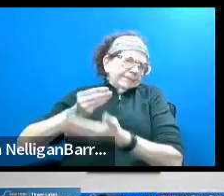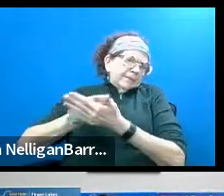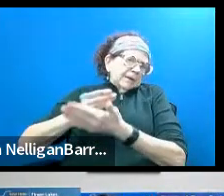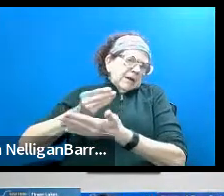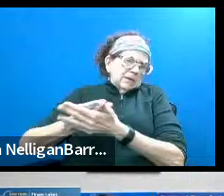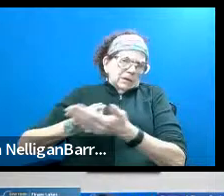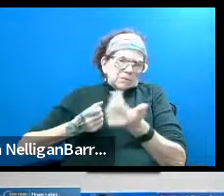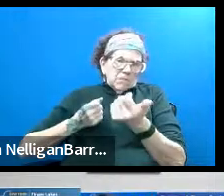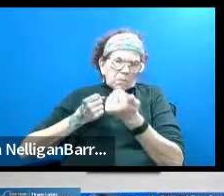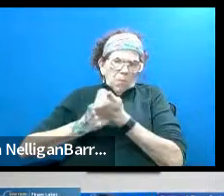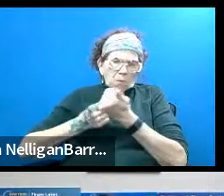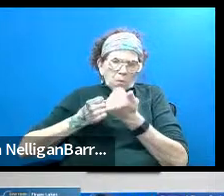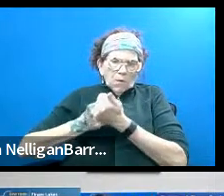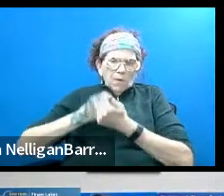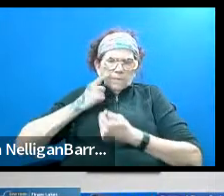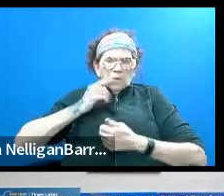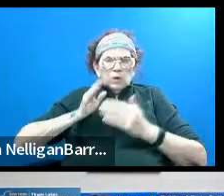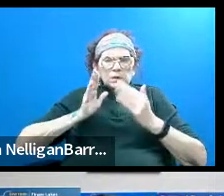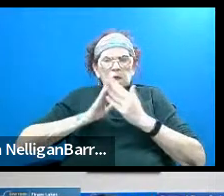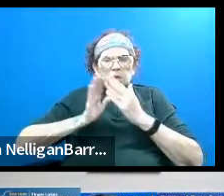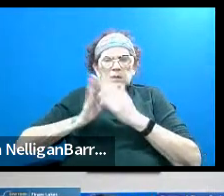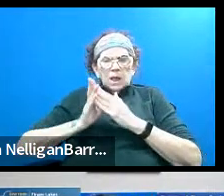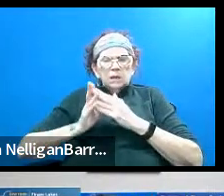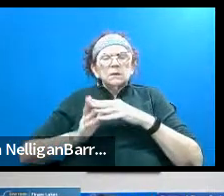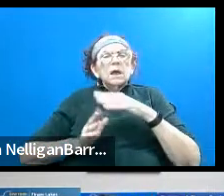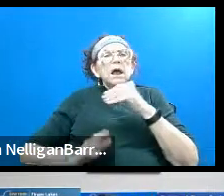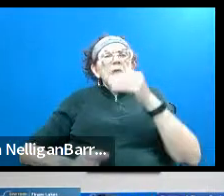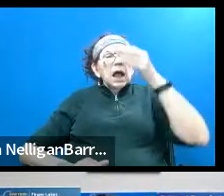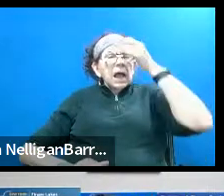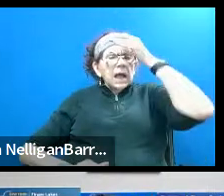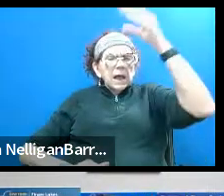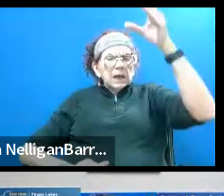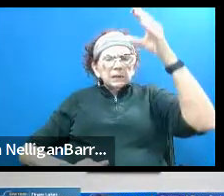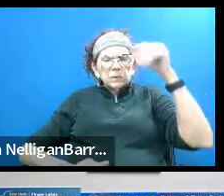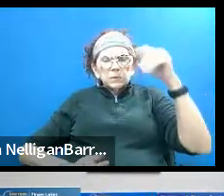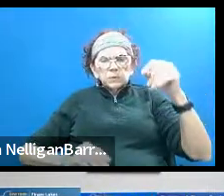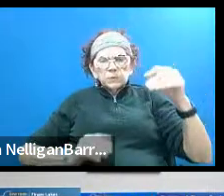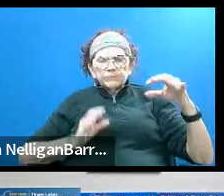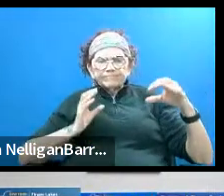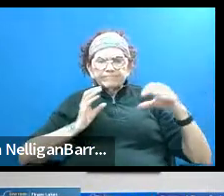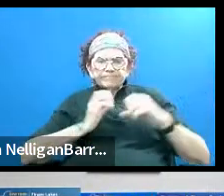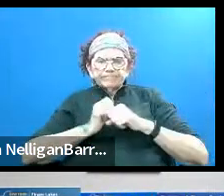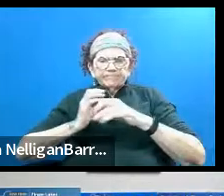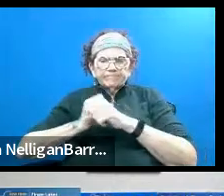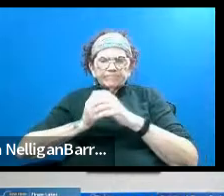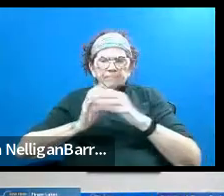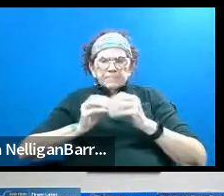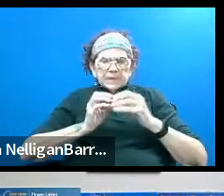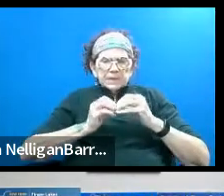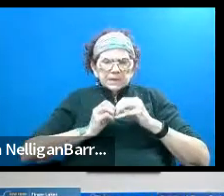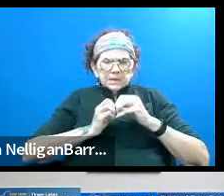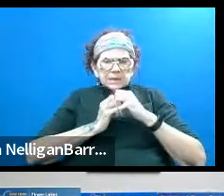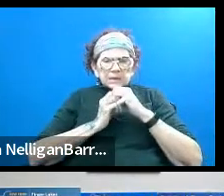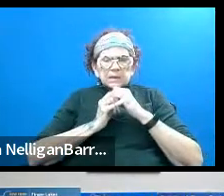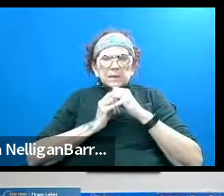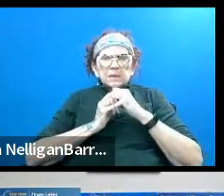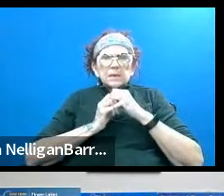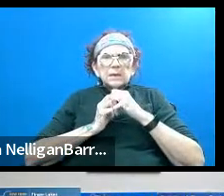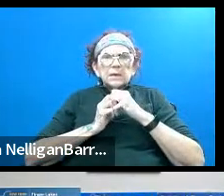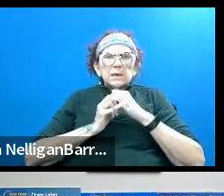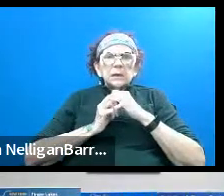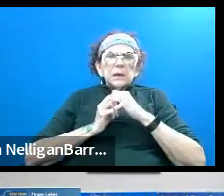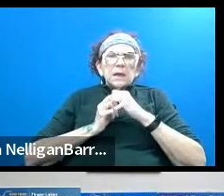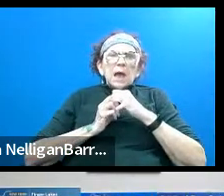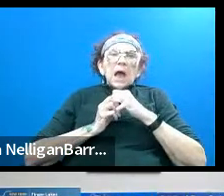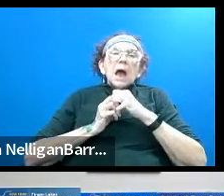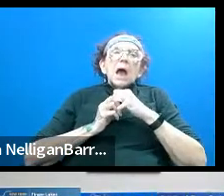bid concept at its meeting in October. So very much looking forward to getting this off the ground. And one other